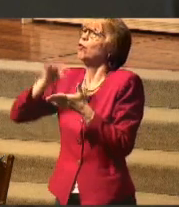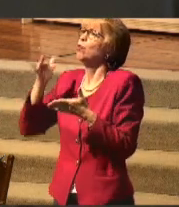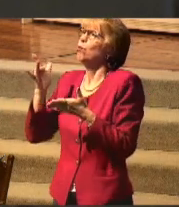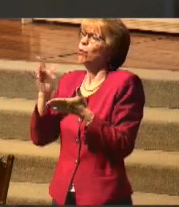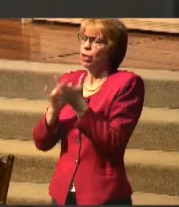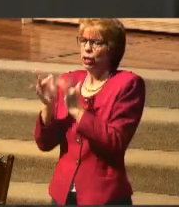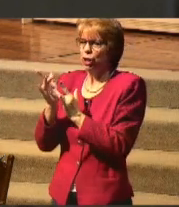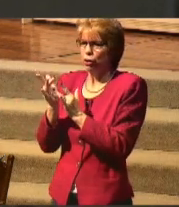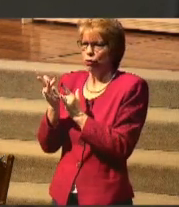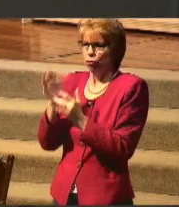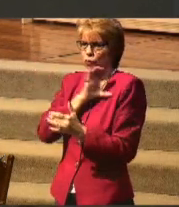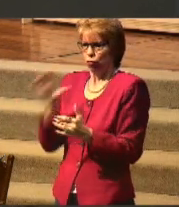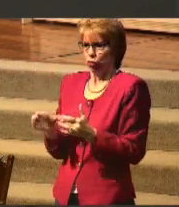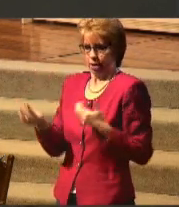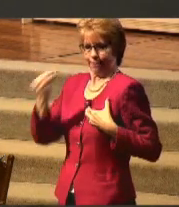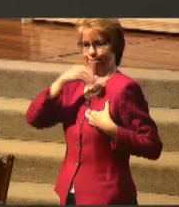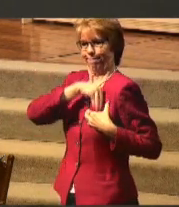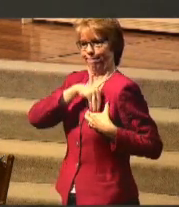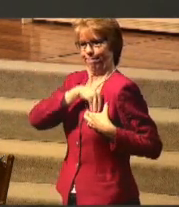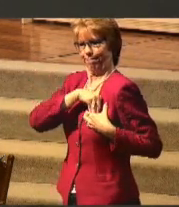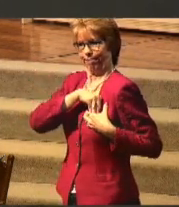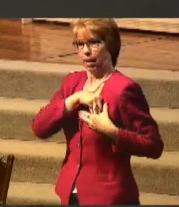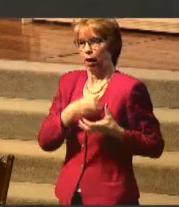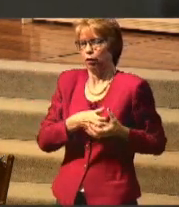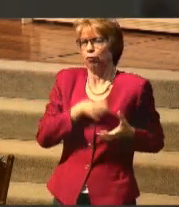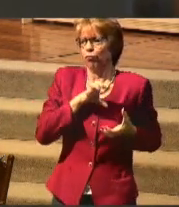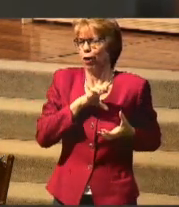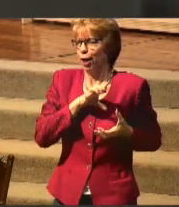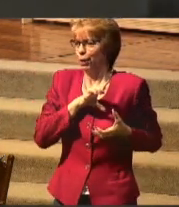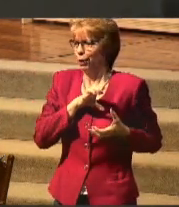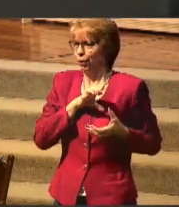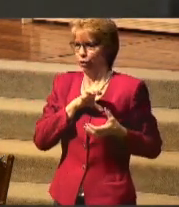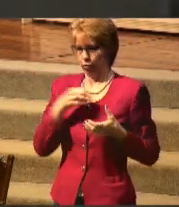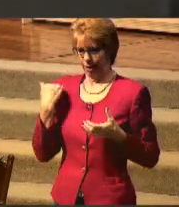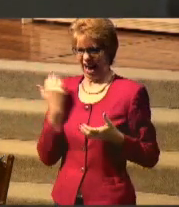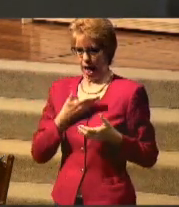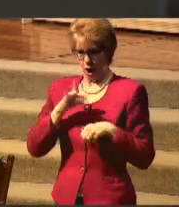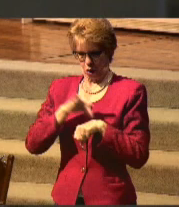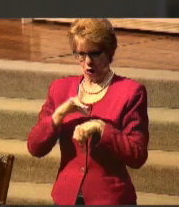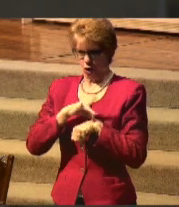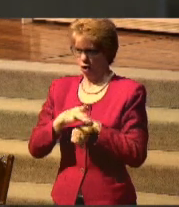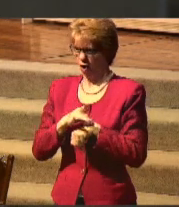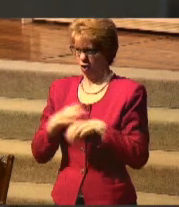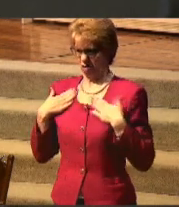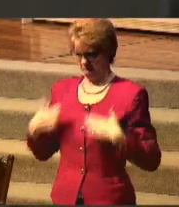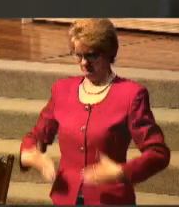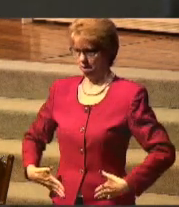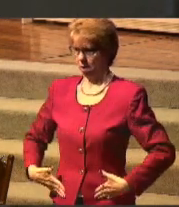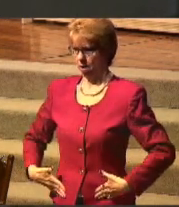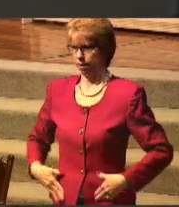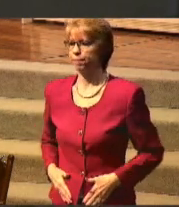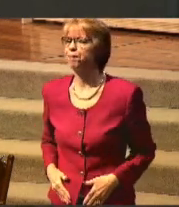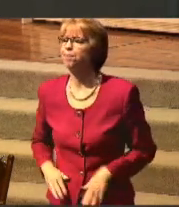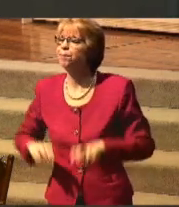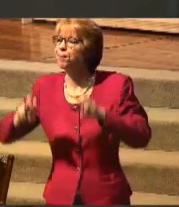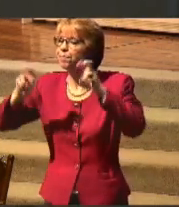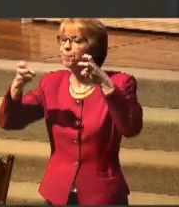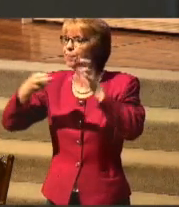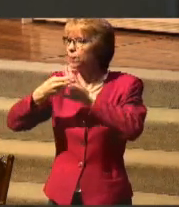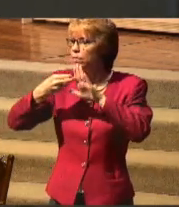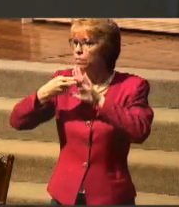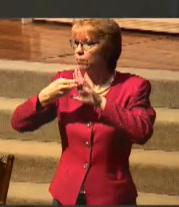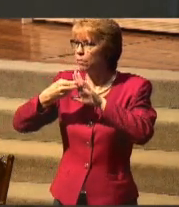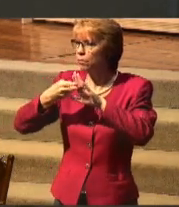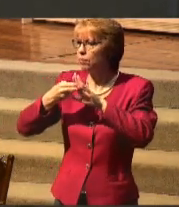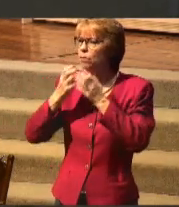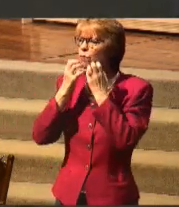put a treasure within us. And this treasure we have in earthen vessel. Here's the title of the message: